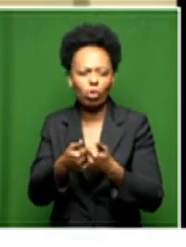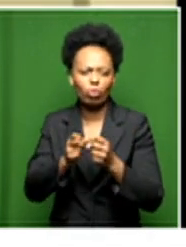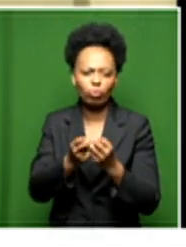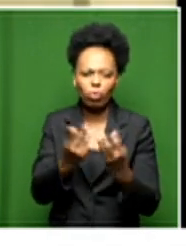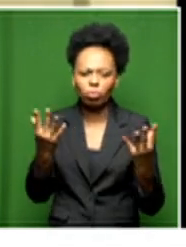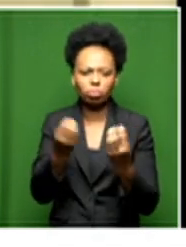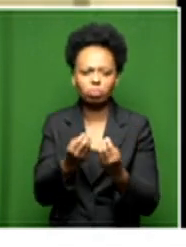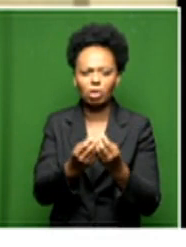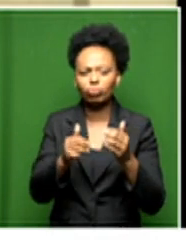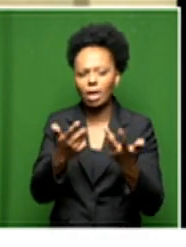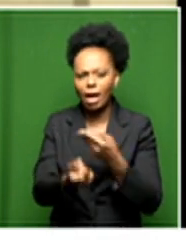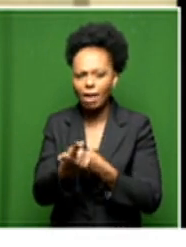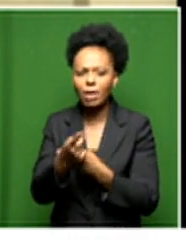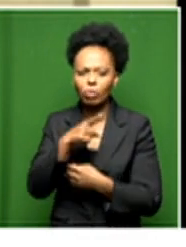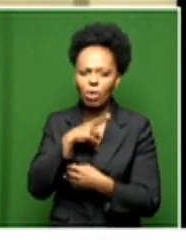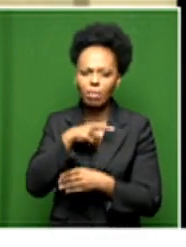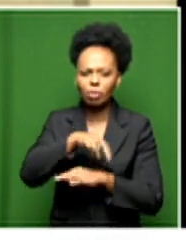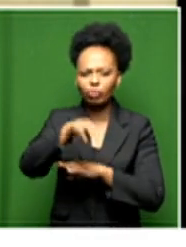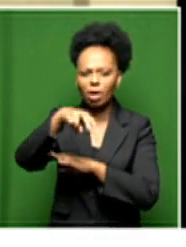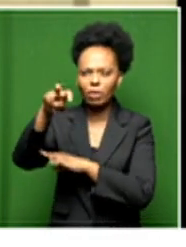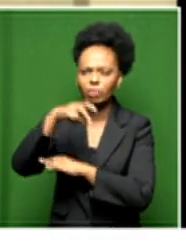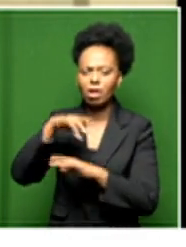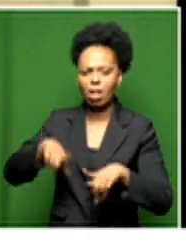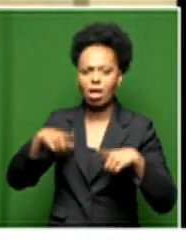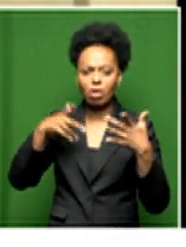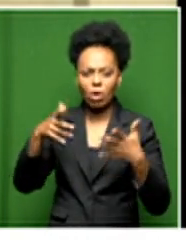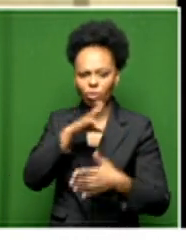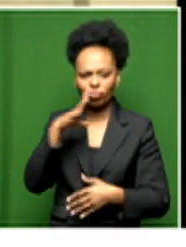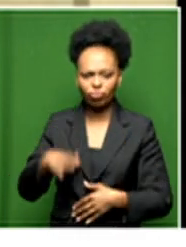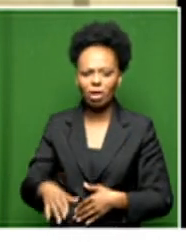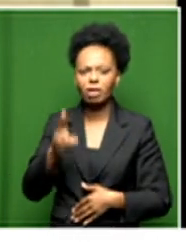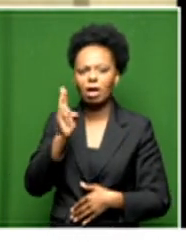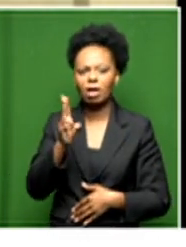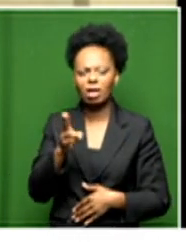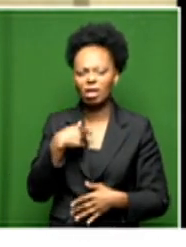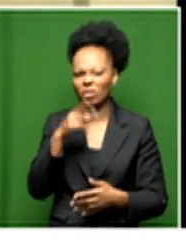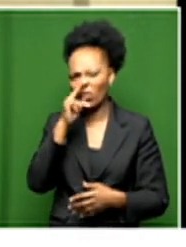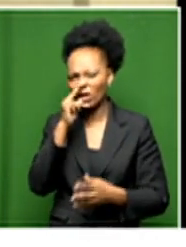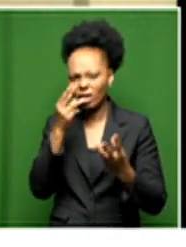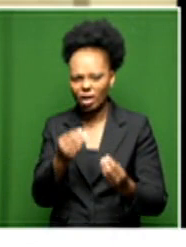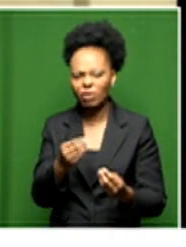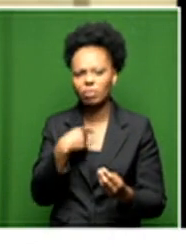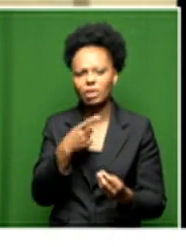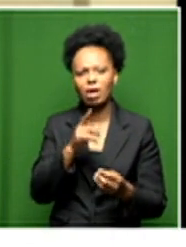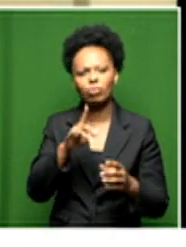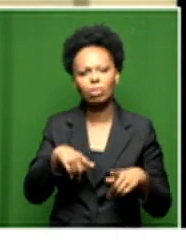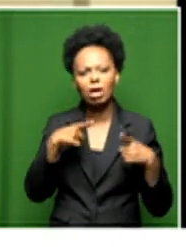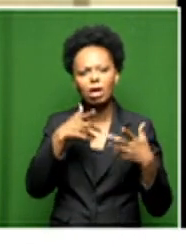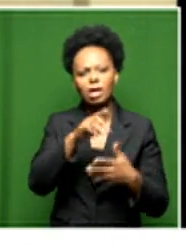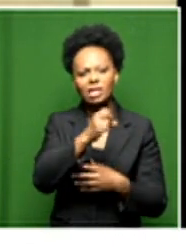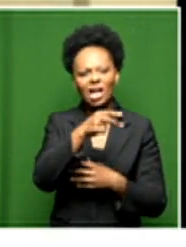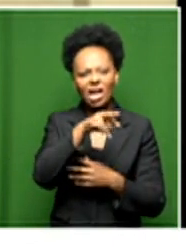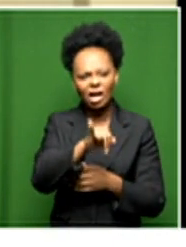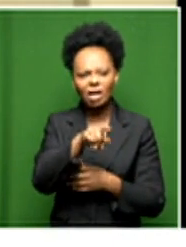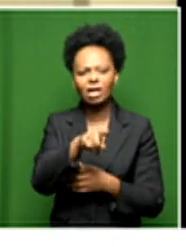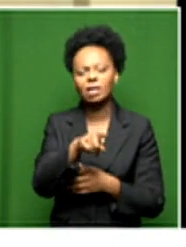living in China and strange adventures. So becoming a bride on a rooftop in Shanghai and then becoming the accidental global